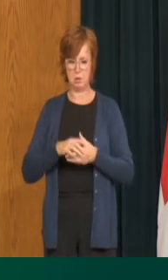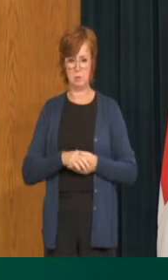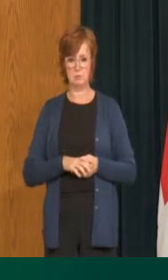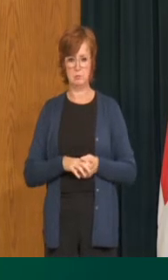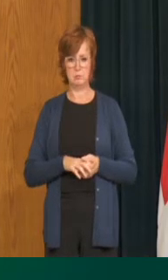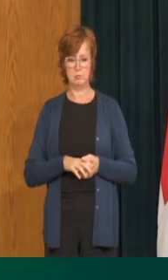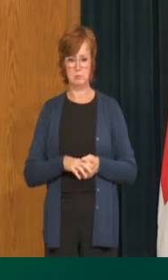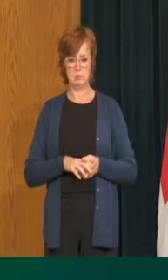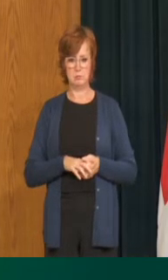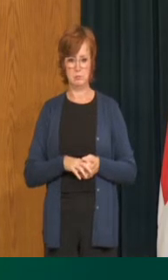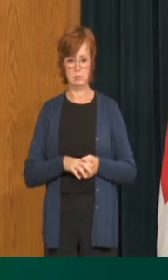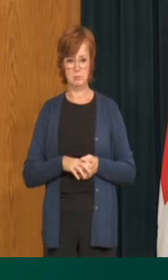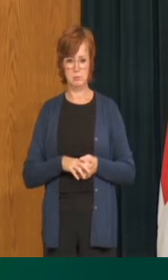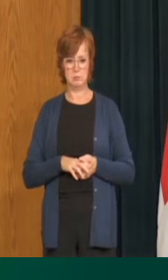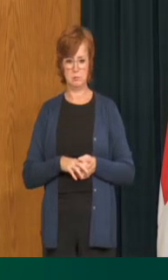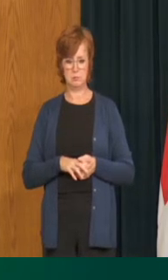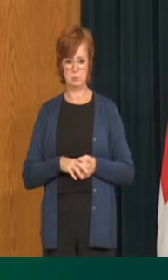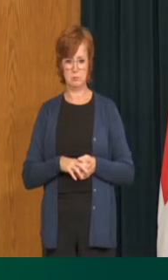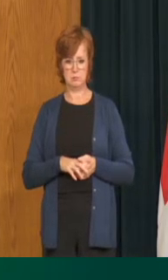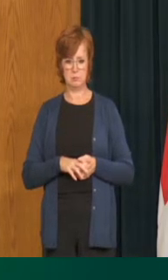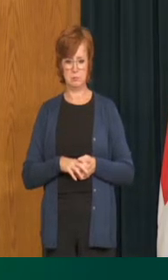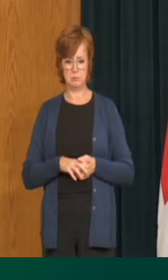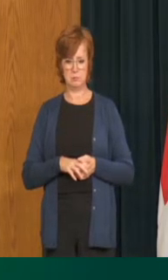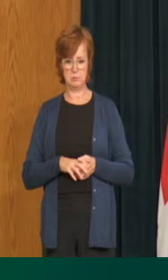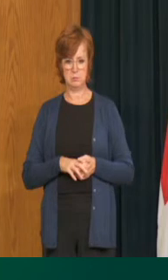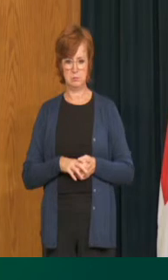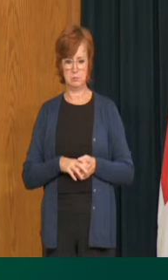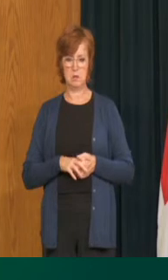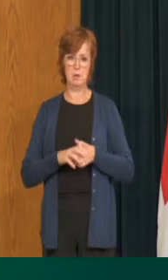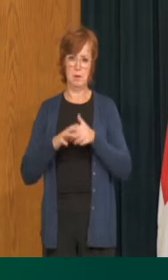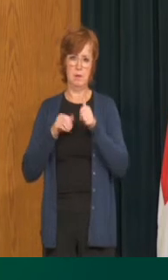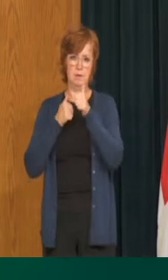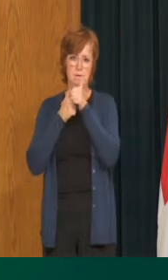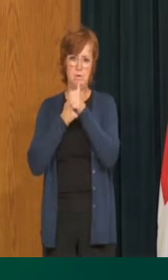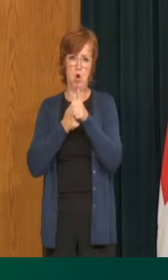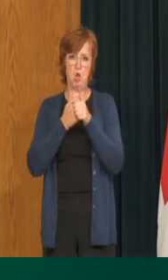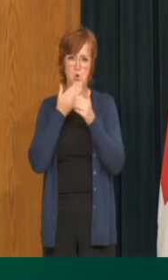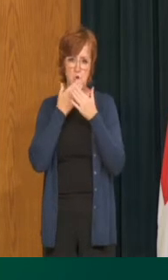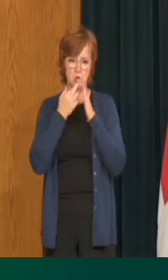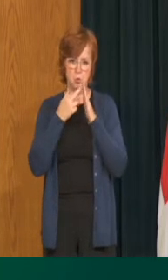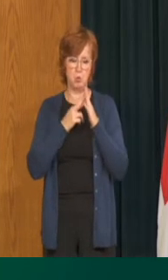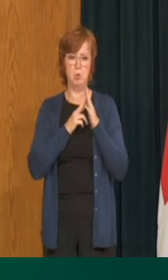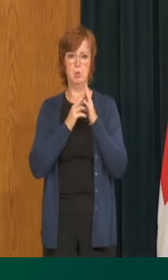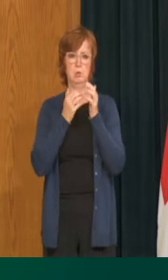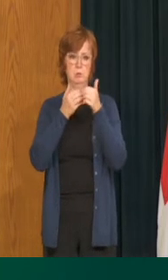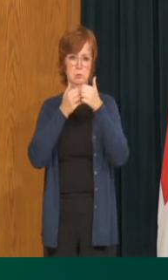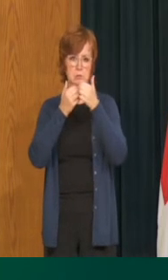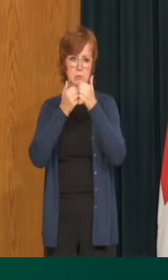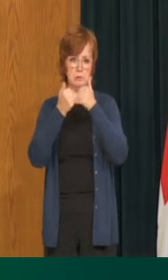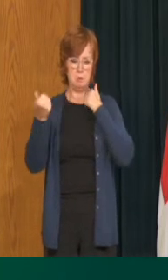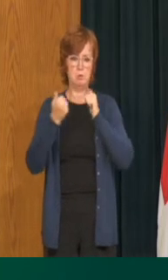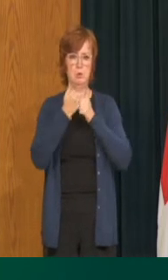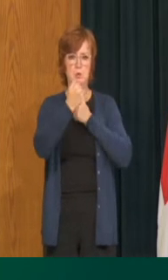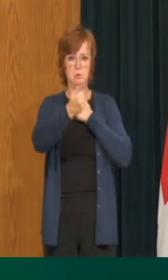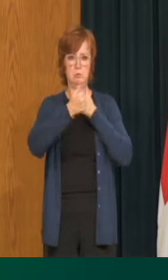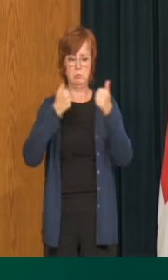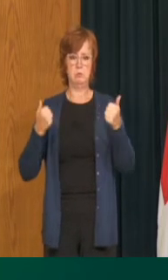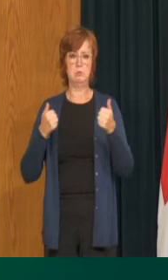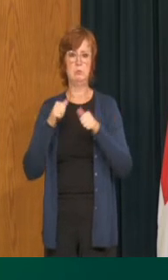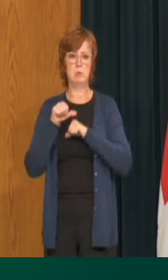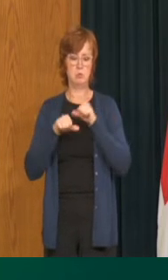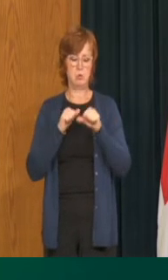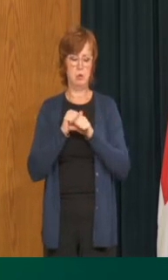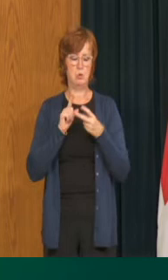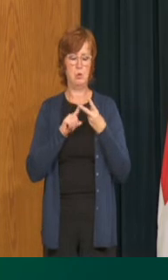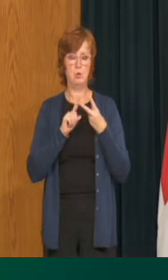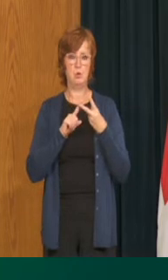having that awareness about maintaining all the good practices that we've been maintaining about, getting closer than 2 meters only within our virtual bubble or our